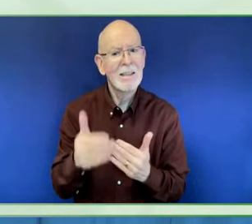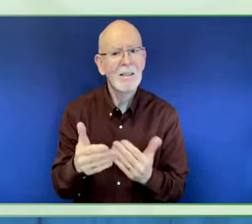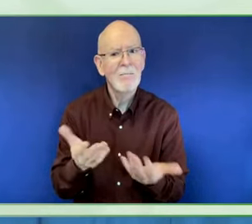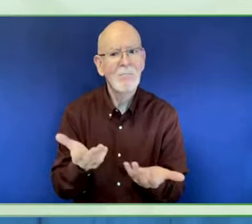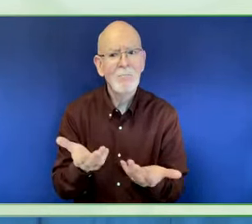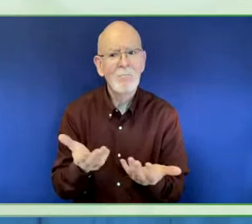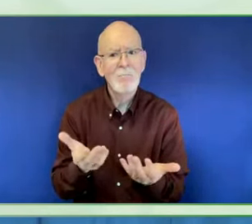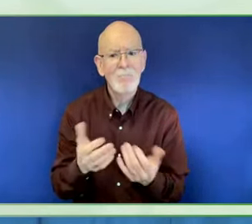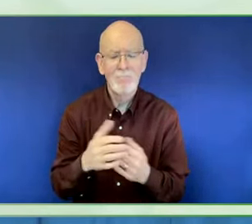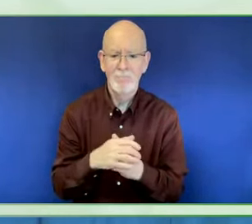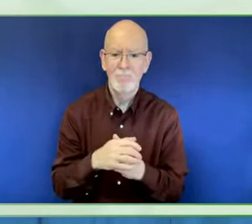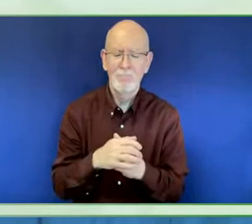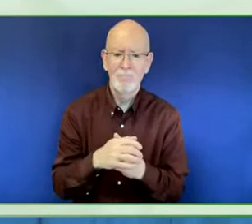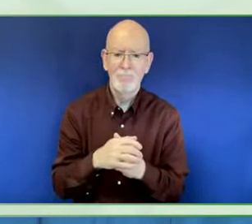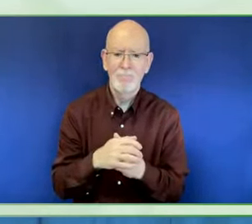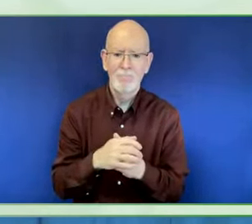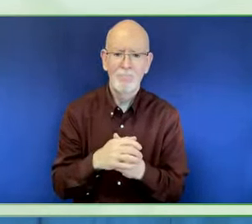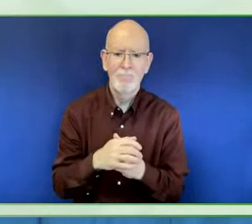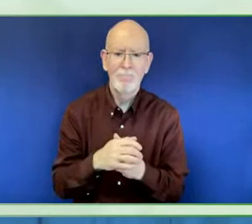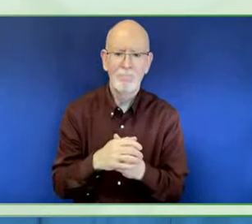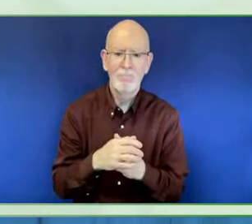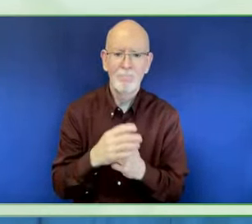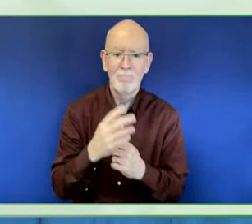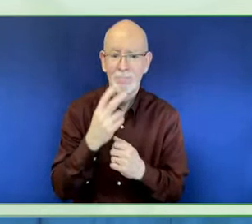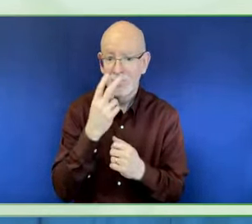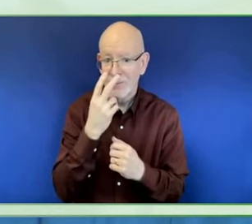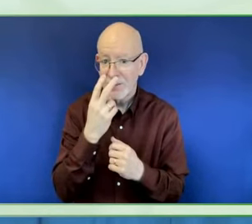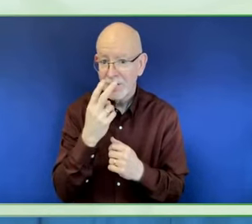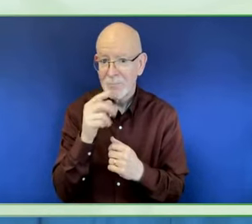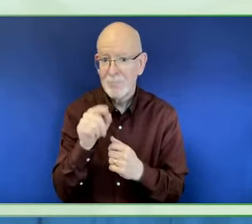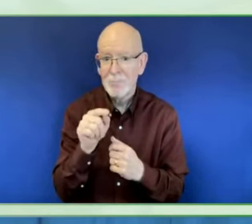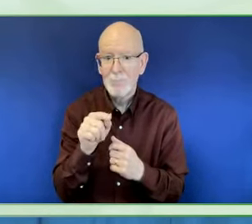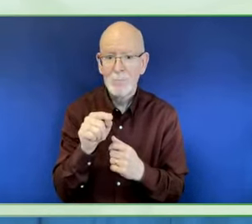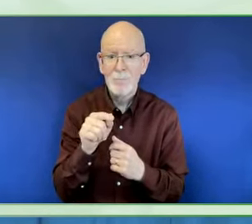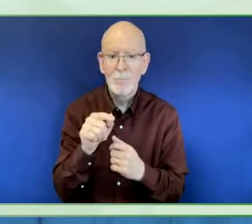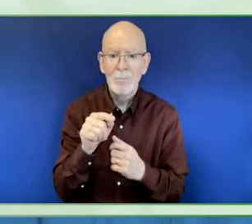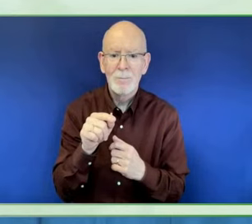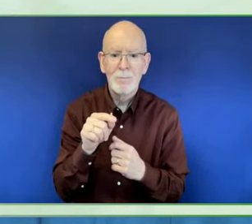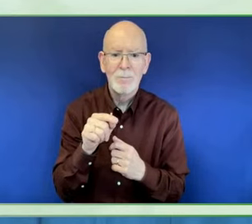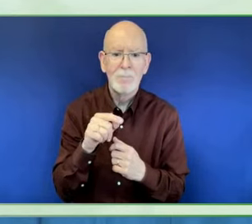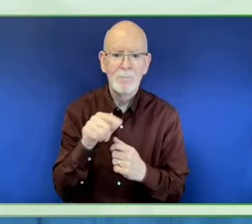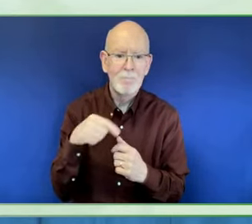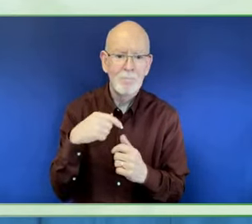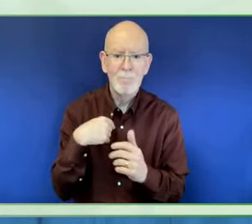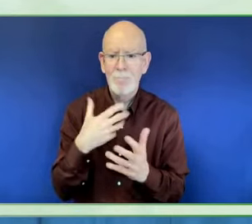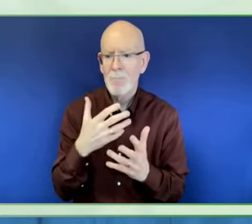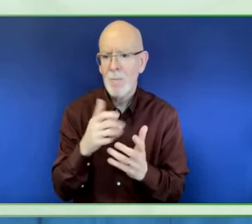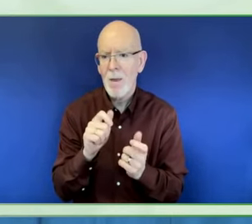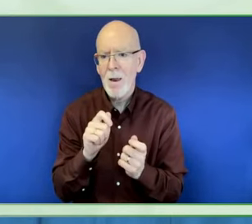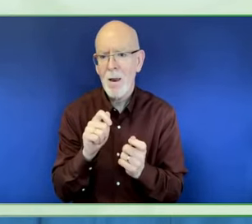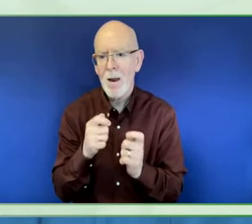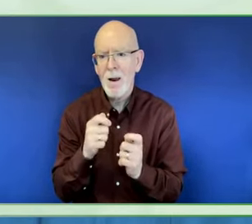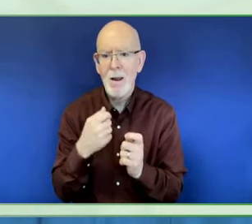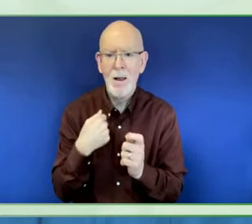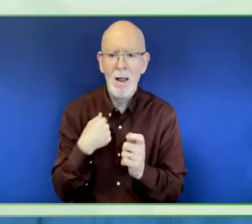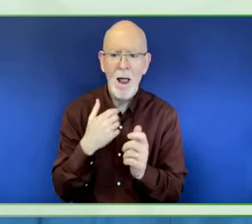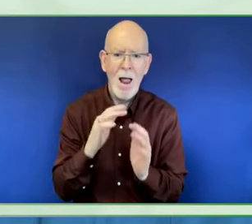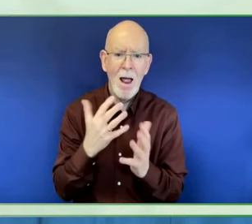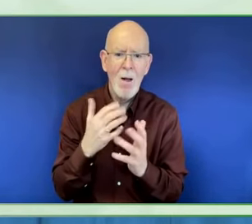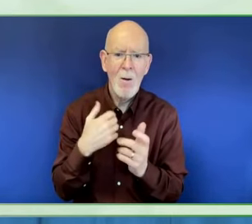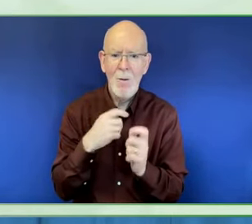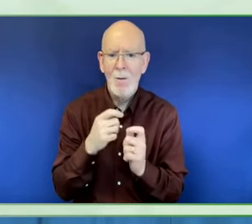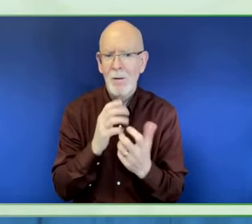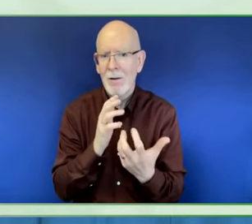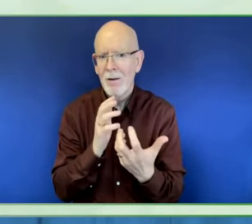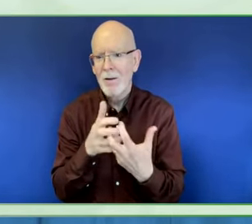our online resources and collaborating with other partners to extend the reach and impact of the program. through building up a website, because